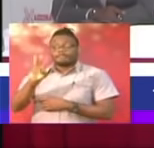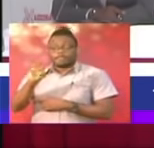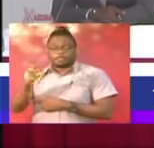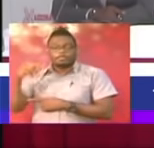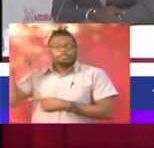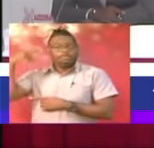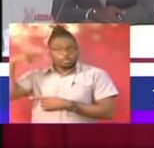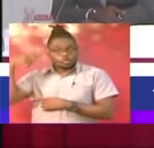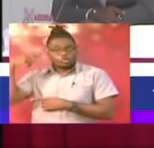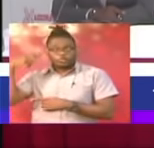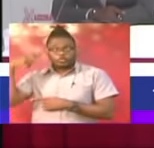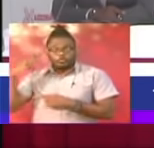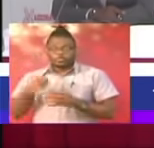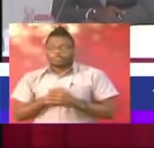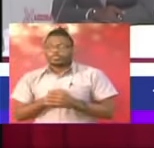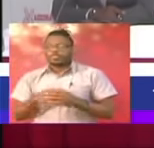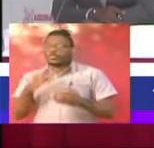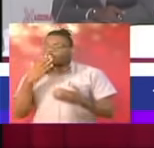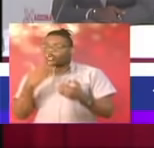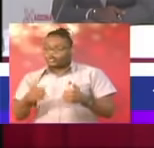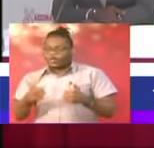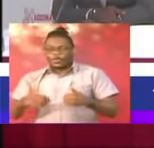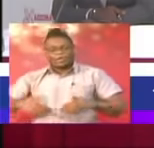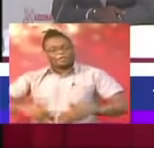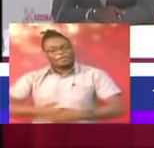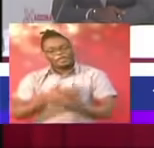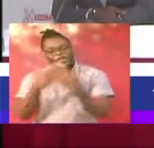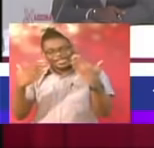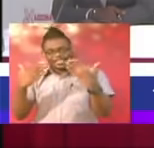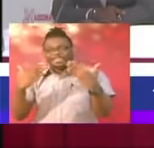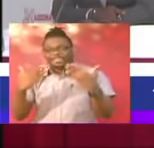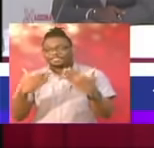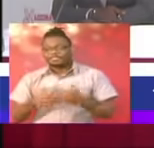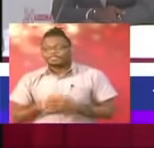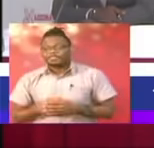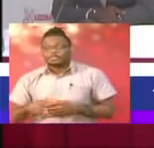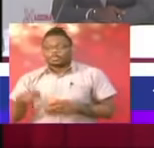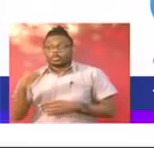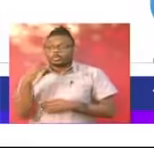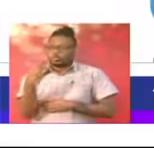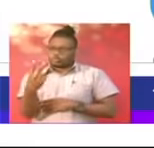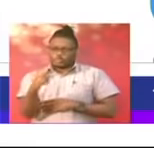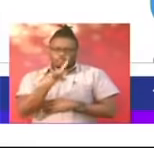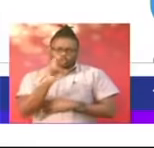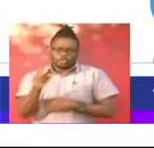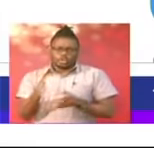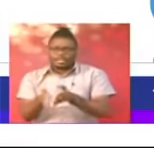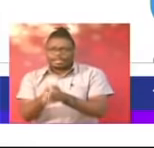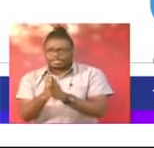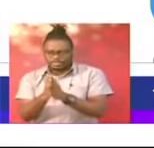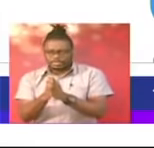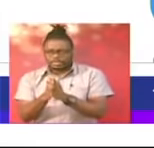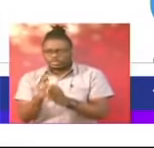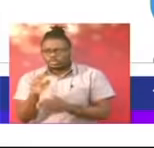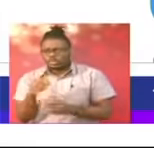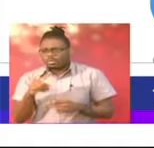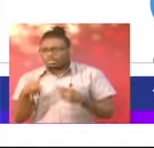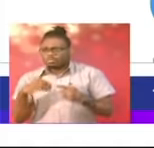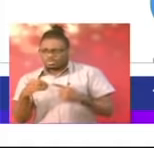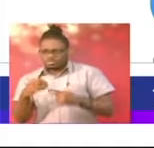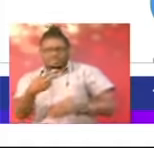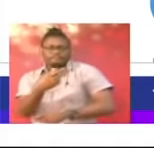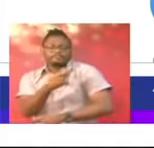Good morning, everyone. Sira Chandu from 103 FM. My two questions pertain to vaccination in the